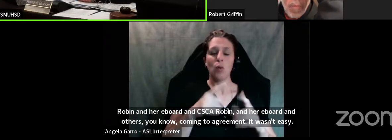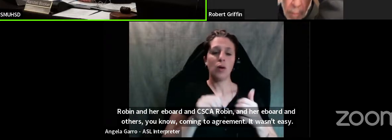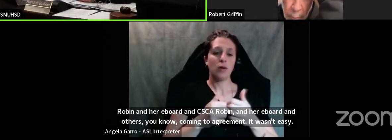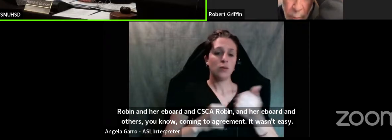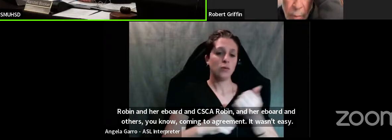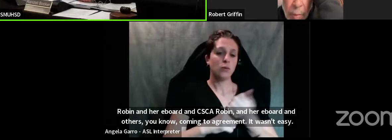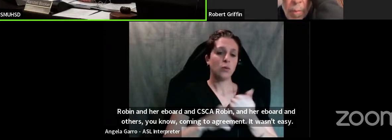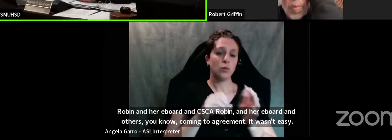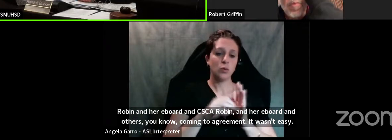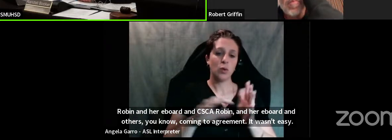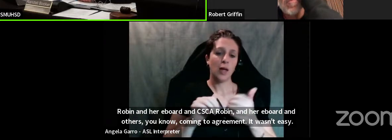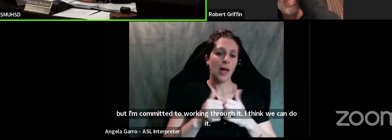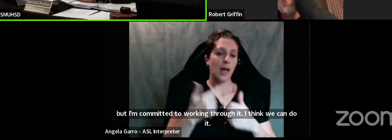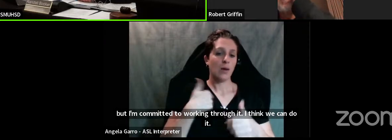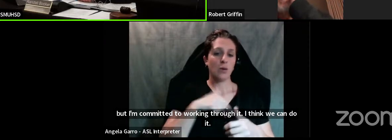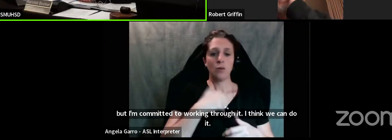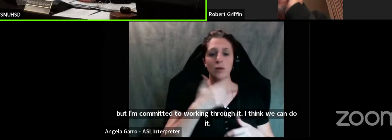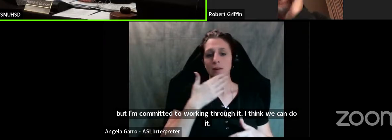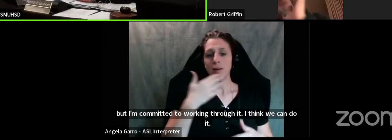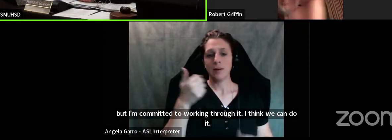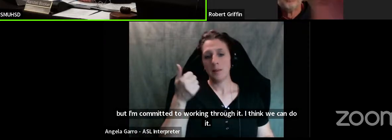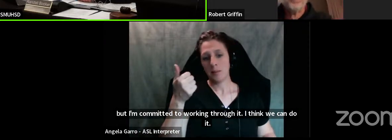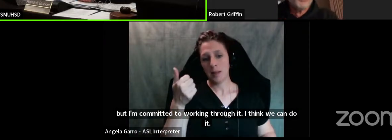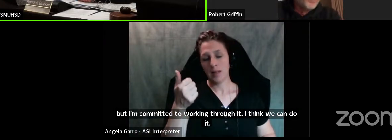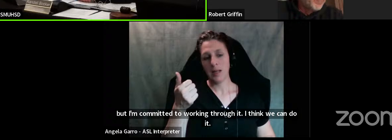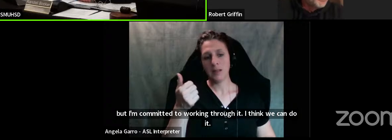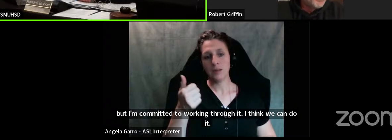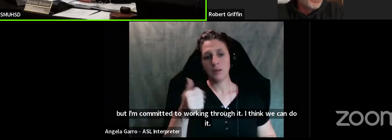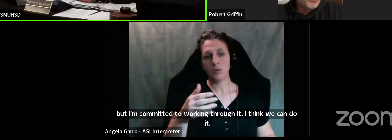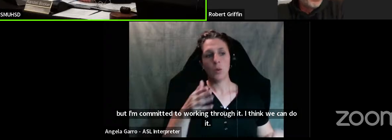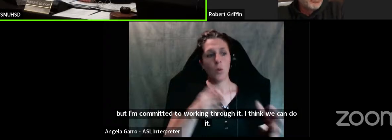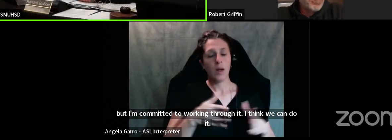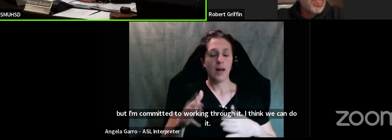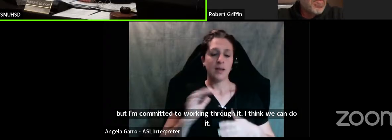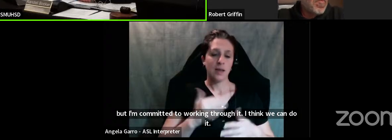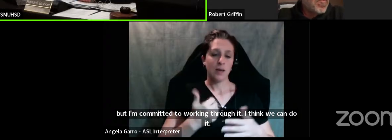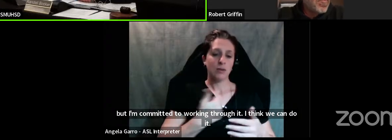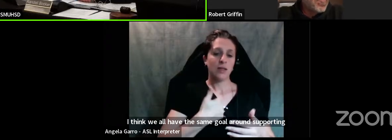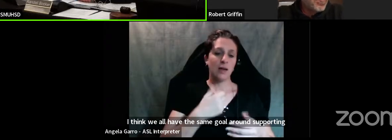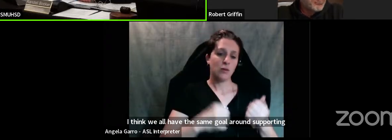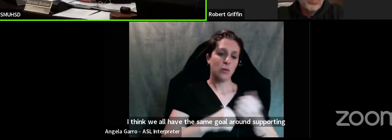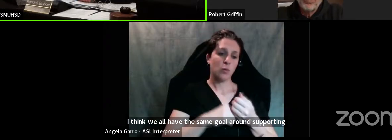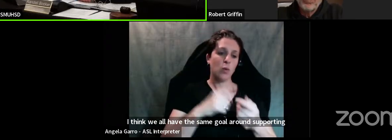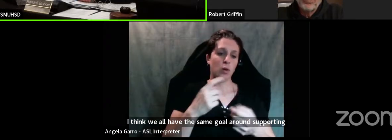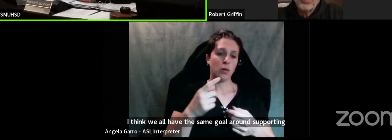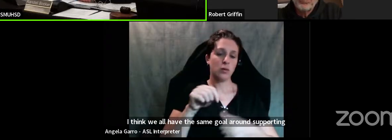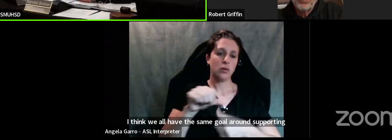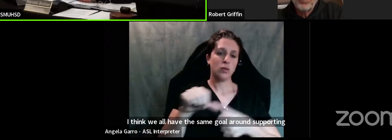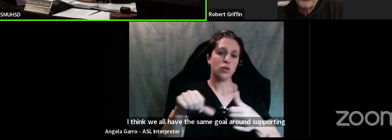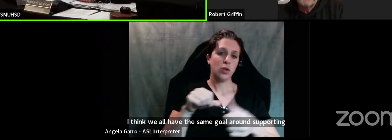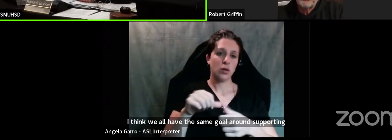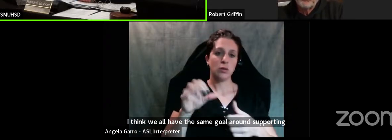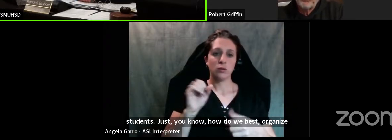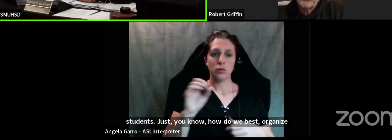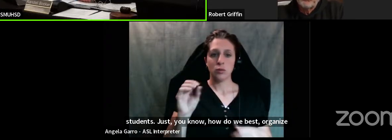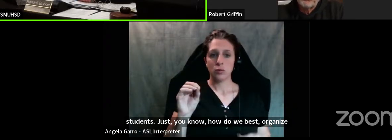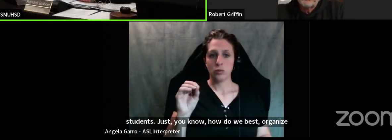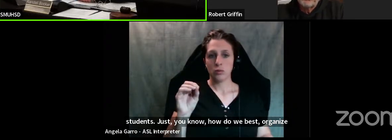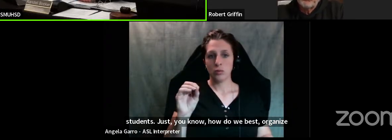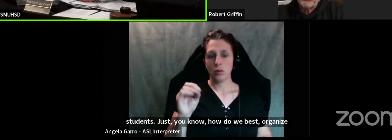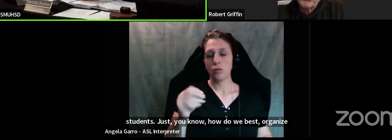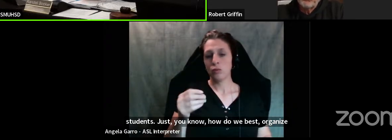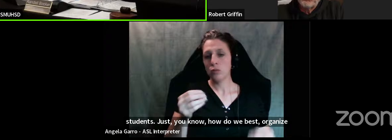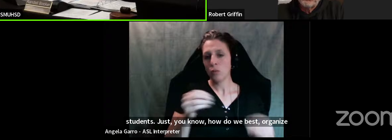just, how do we best organize ourselves and support one another. So more to